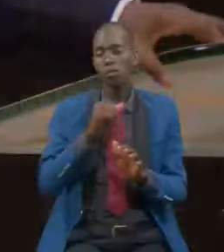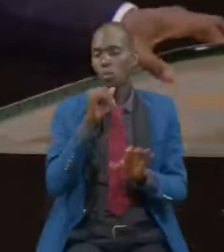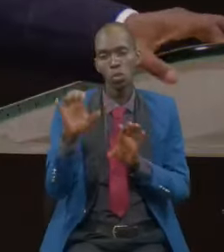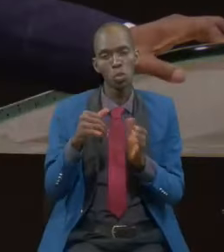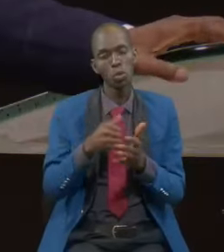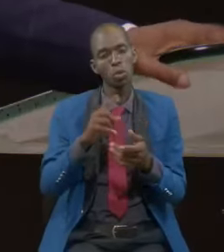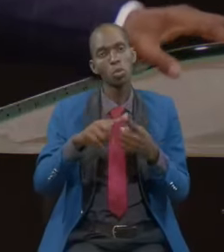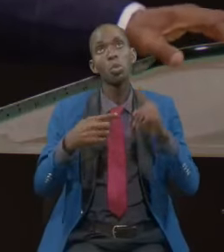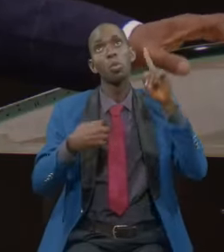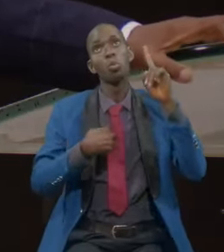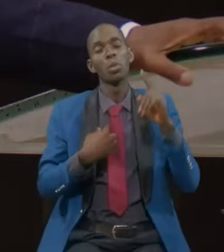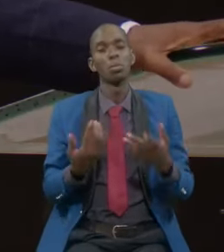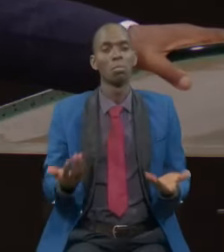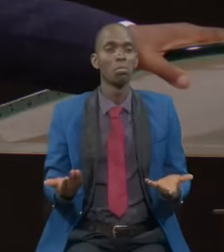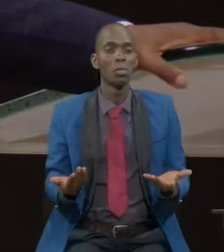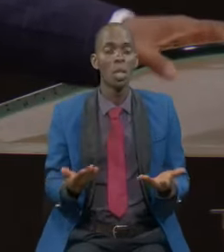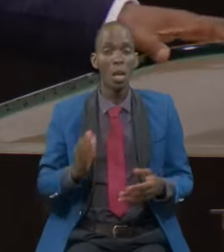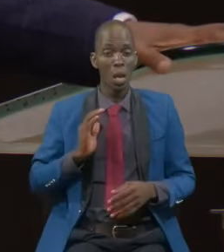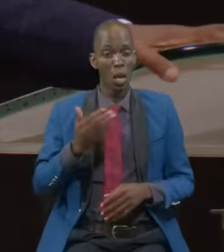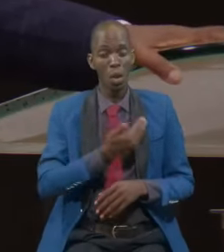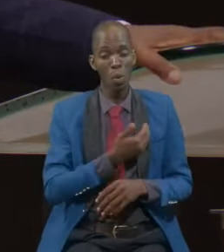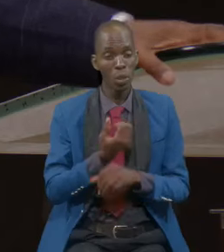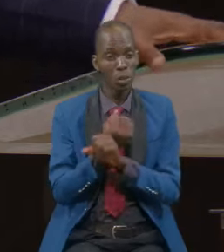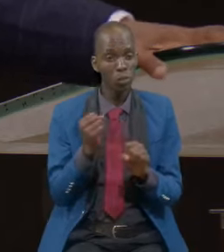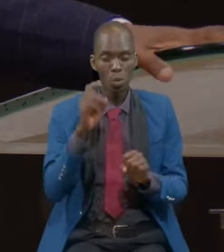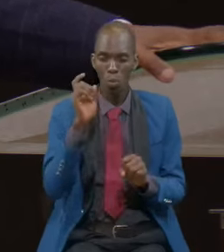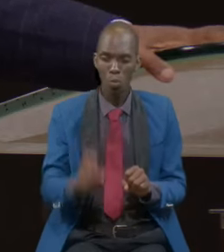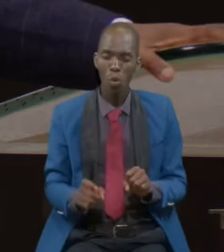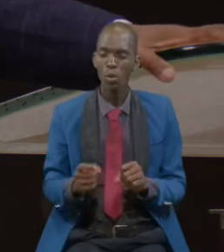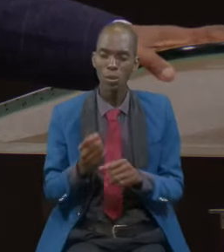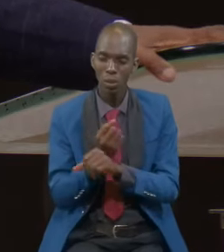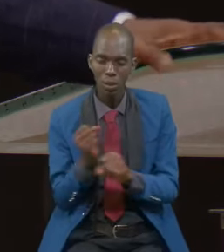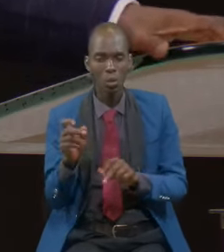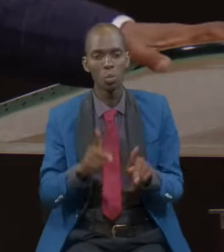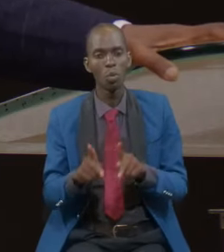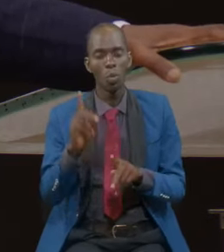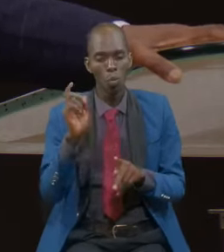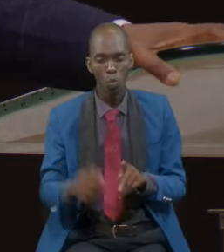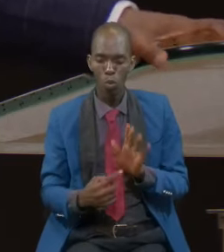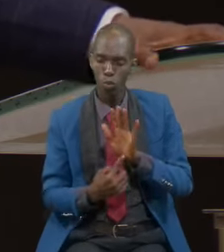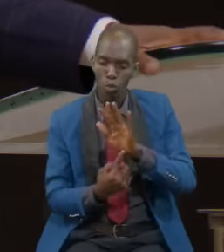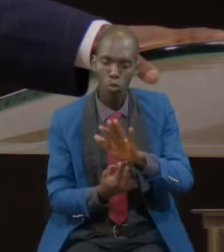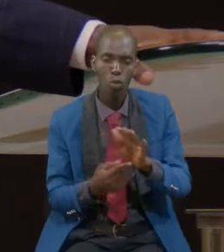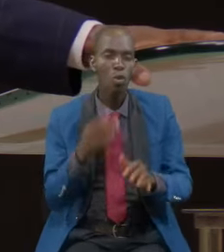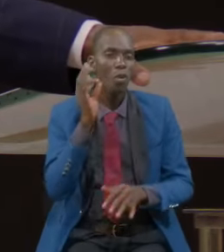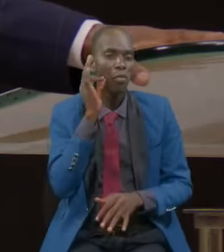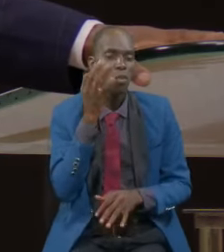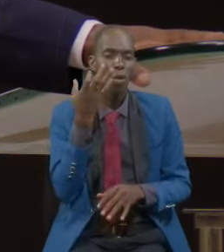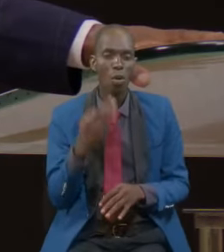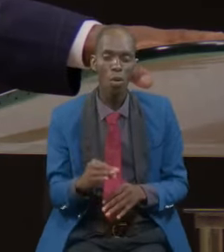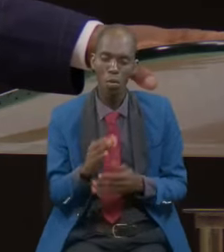me. Our salvation must bear fruit, the fruit of kindness and the fruit